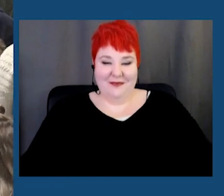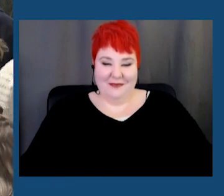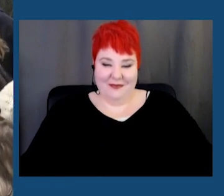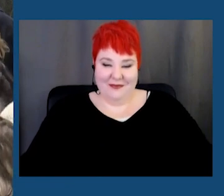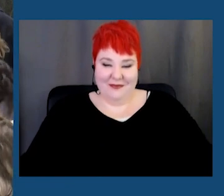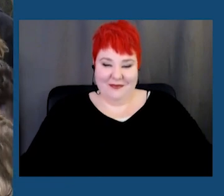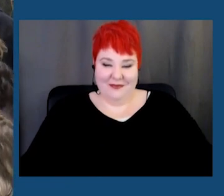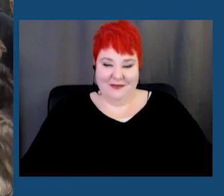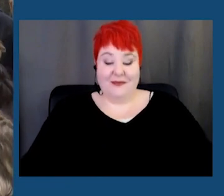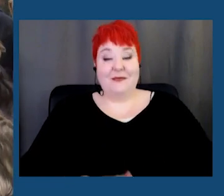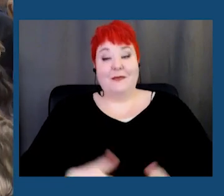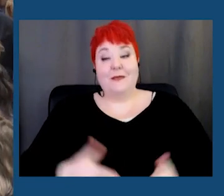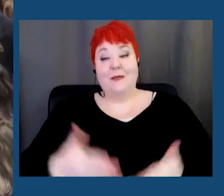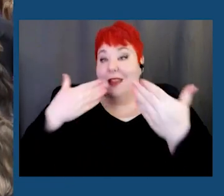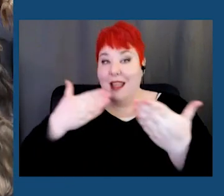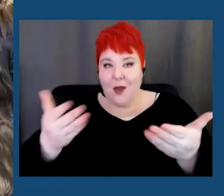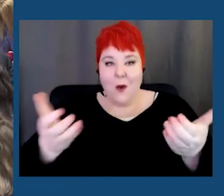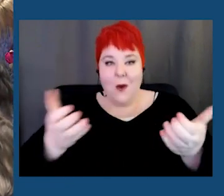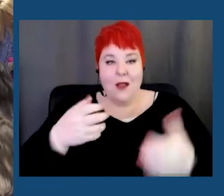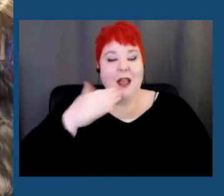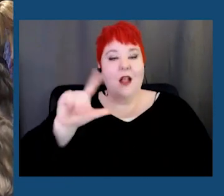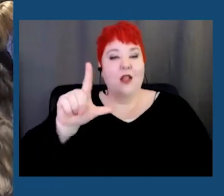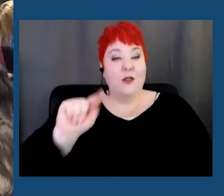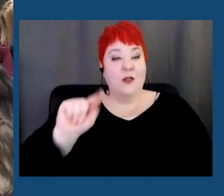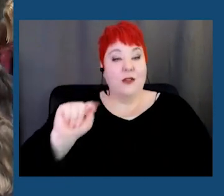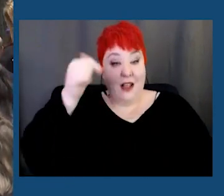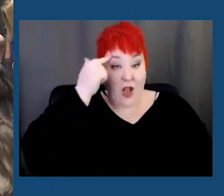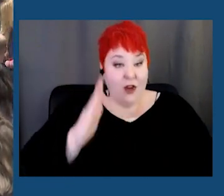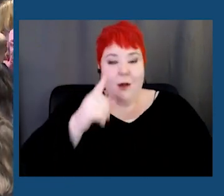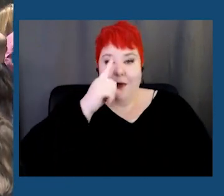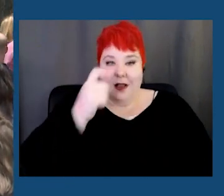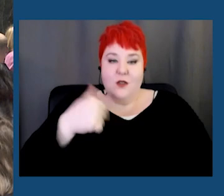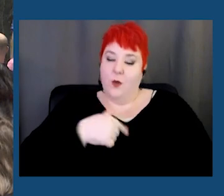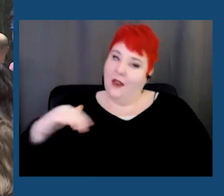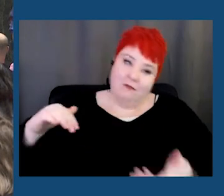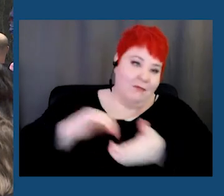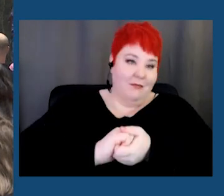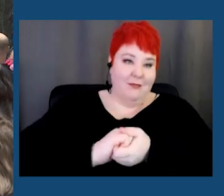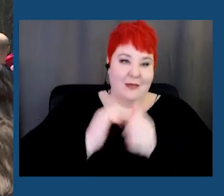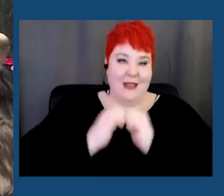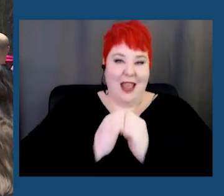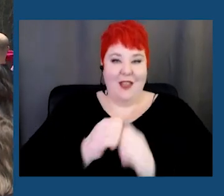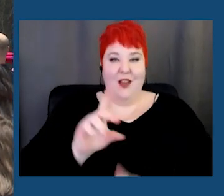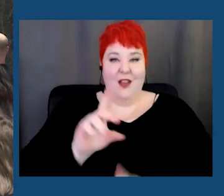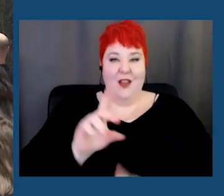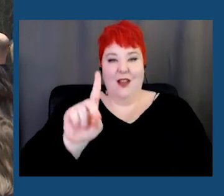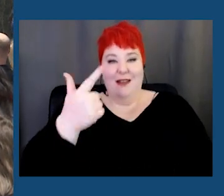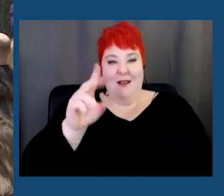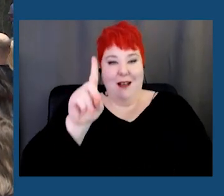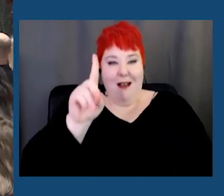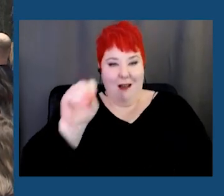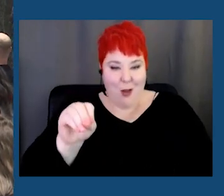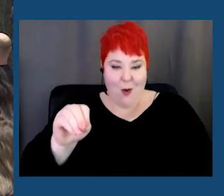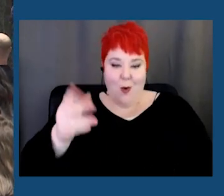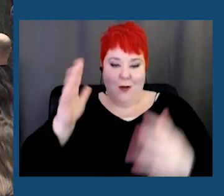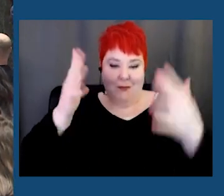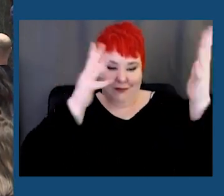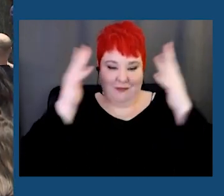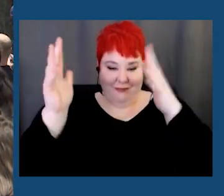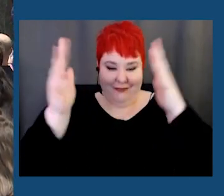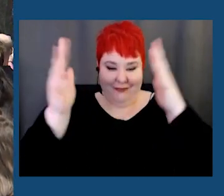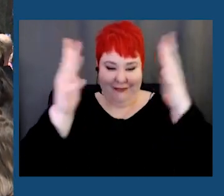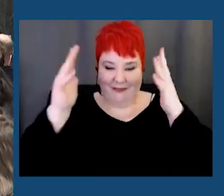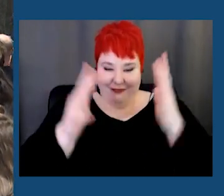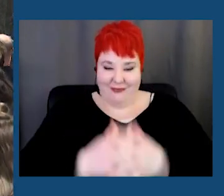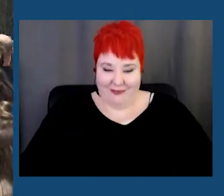Thank you. I'd like to call up our Lieutenant Governor because we are in solidarity. Antonio Delgado, let's give him a round of applause.